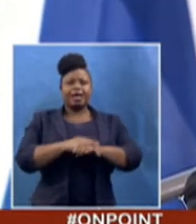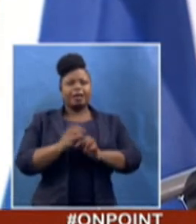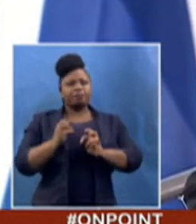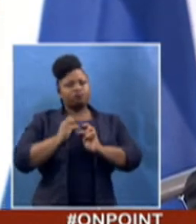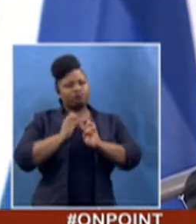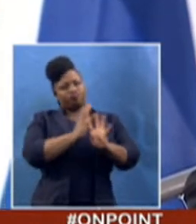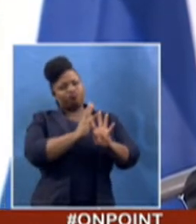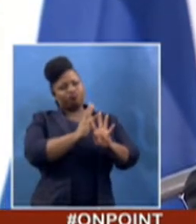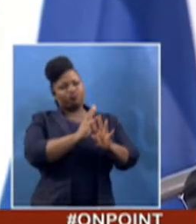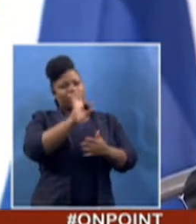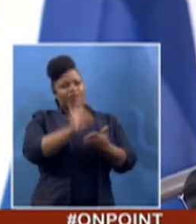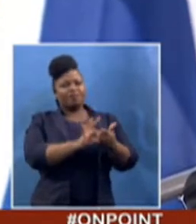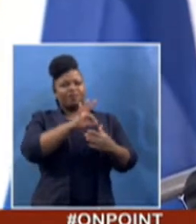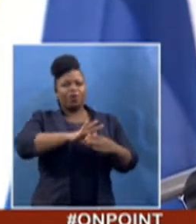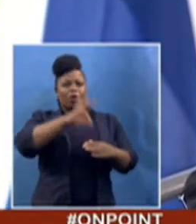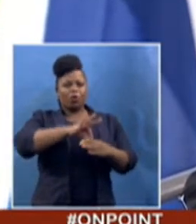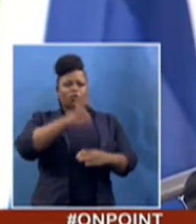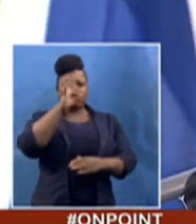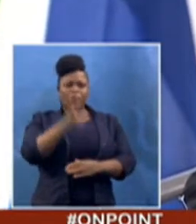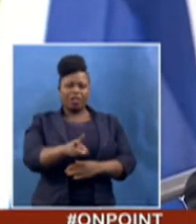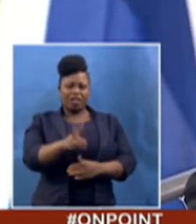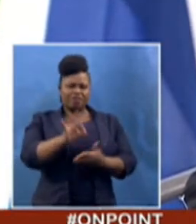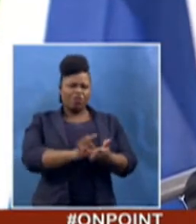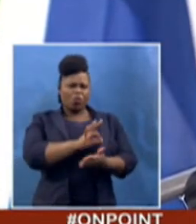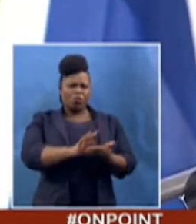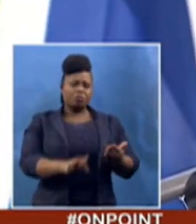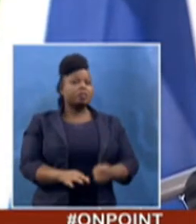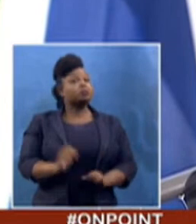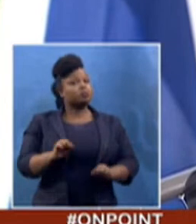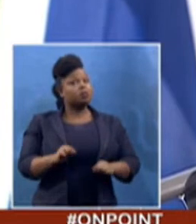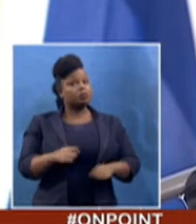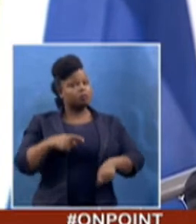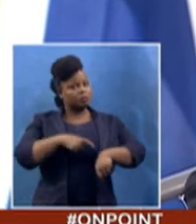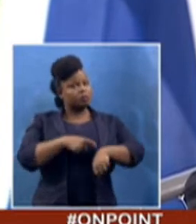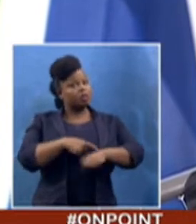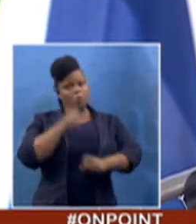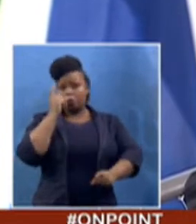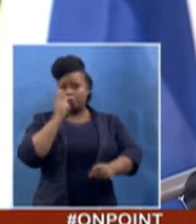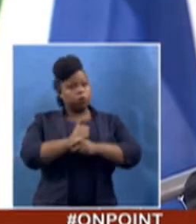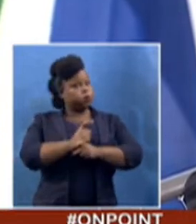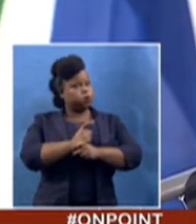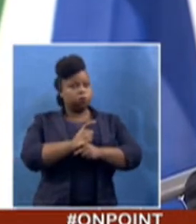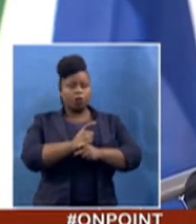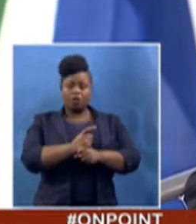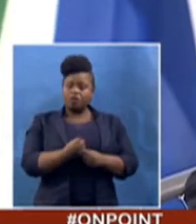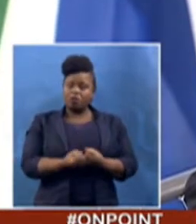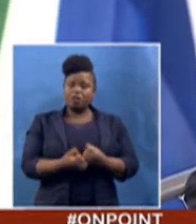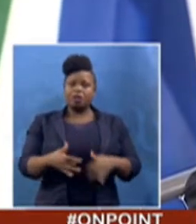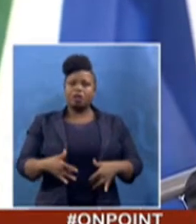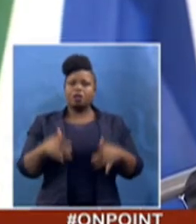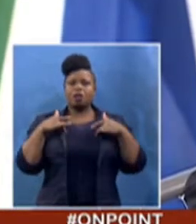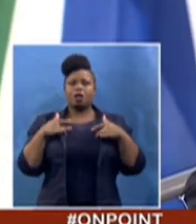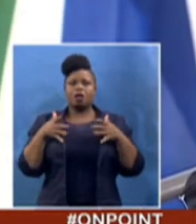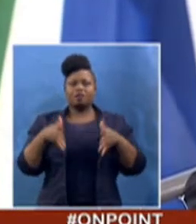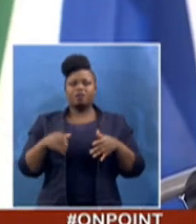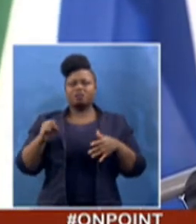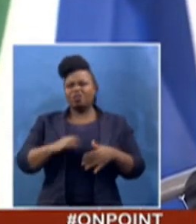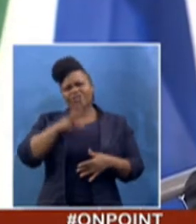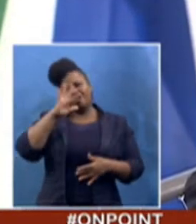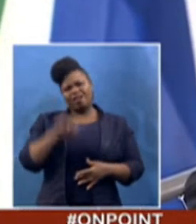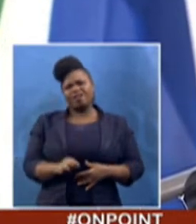polls at an immensely difficult time in the life of our country.